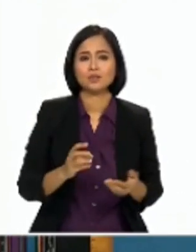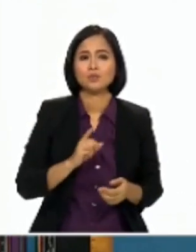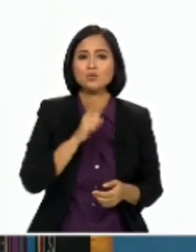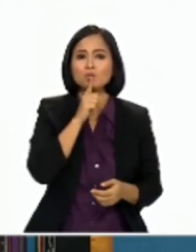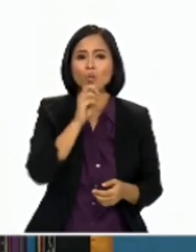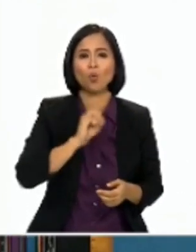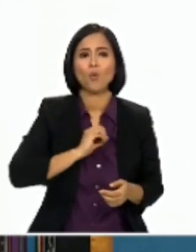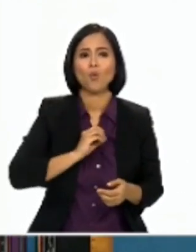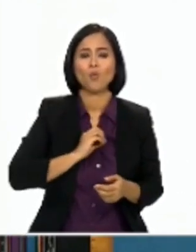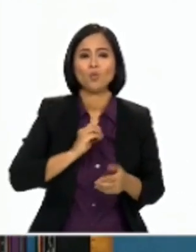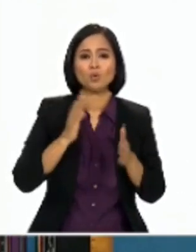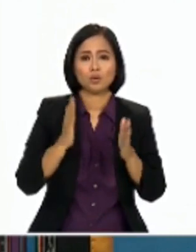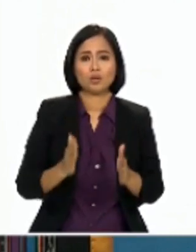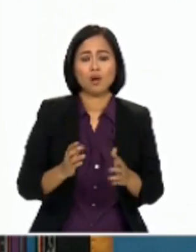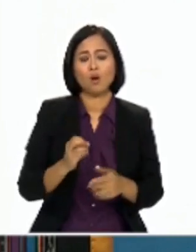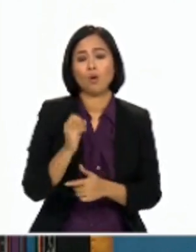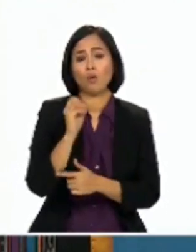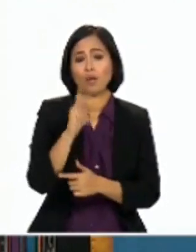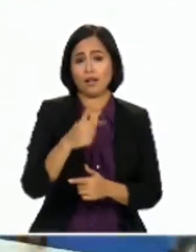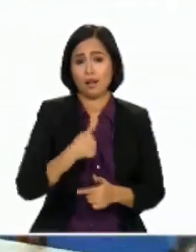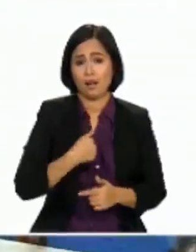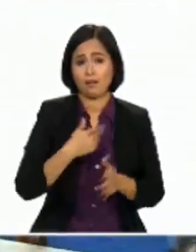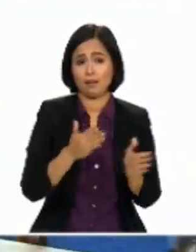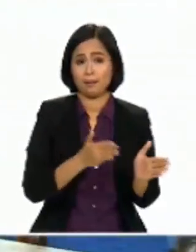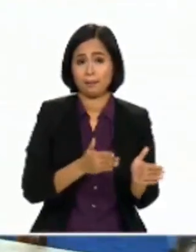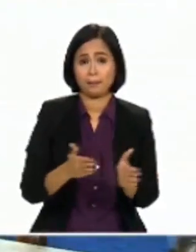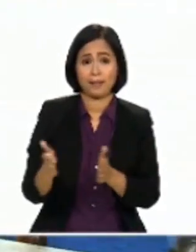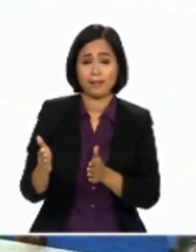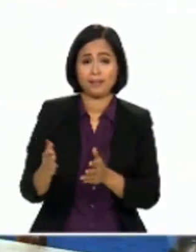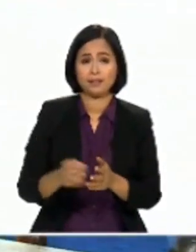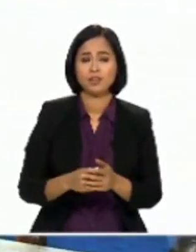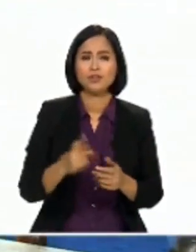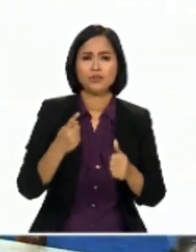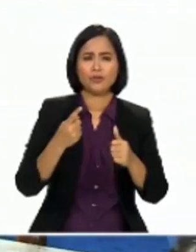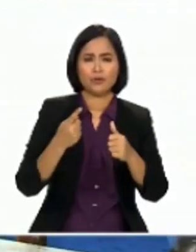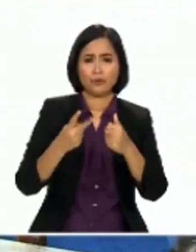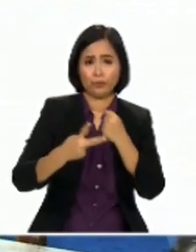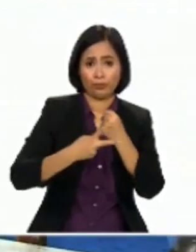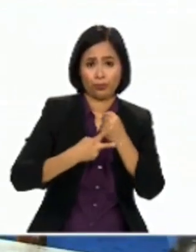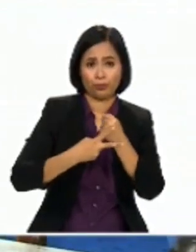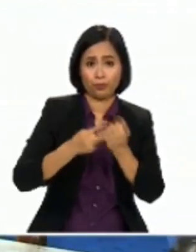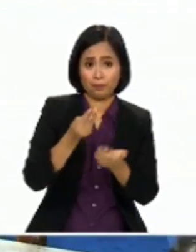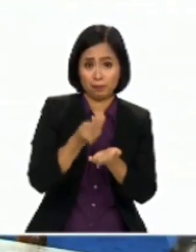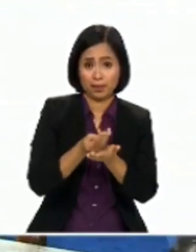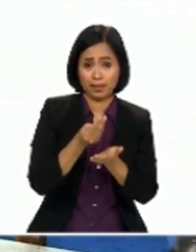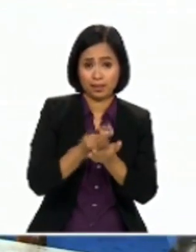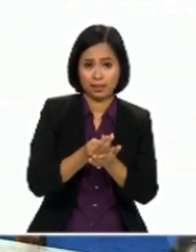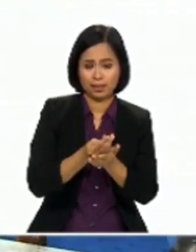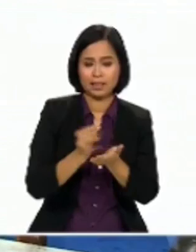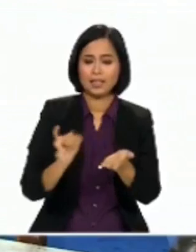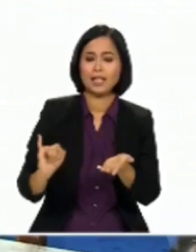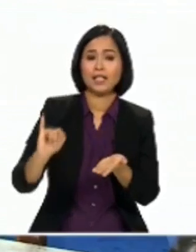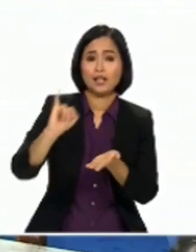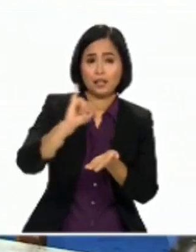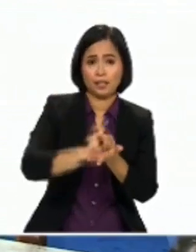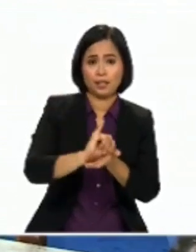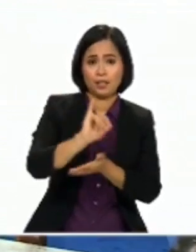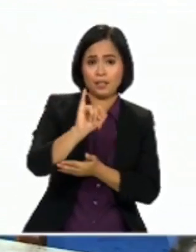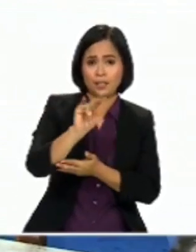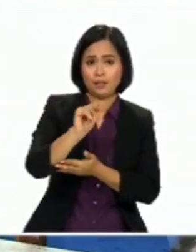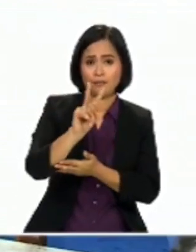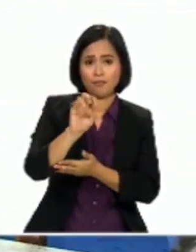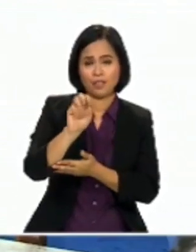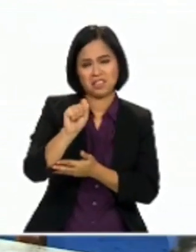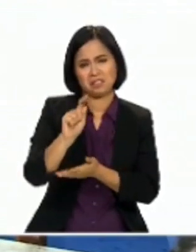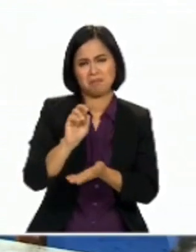Ang plano ko, kung gusto ninyo, you save the money. You invest the money, mag-abot yan